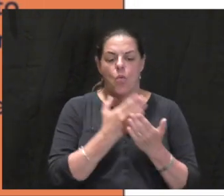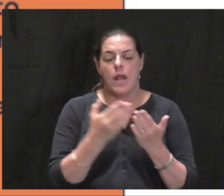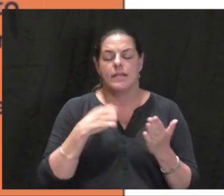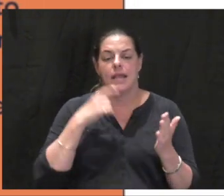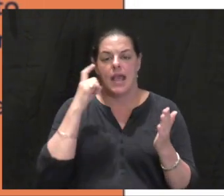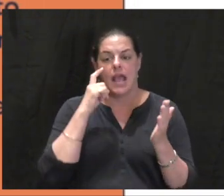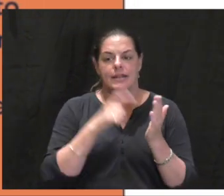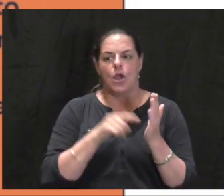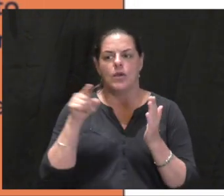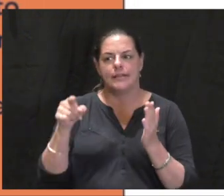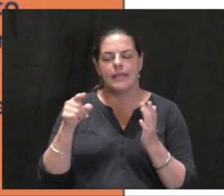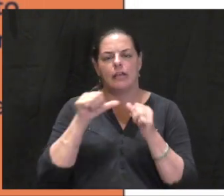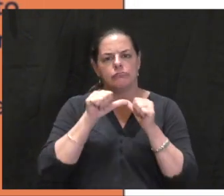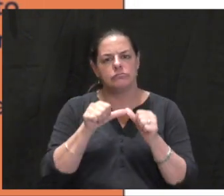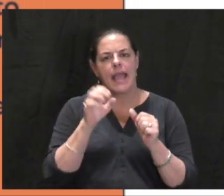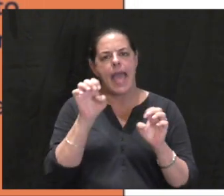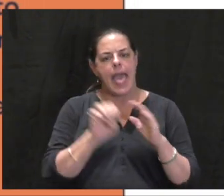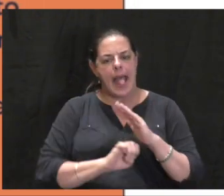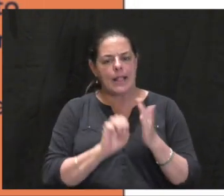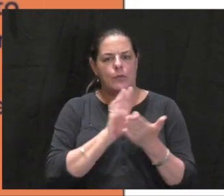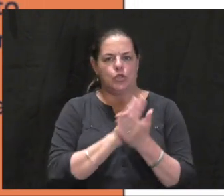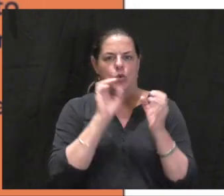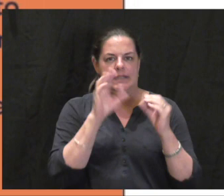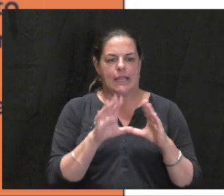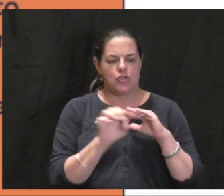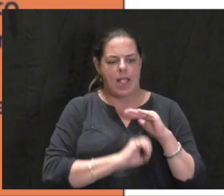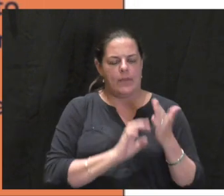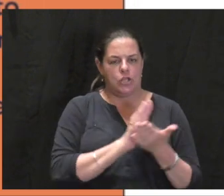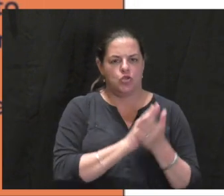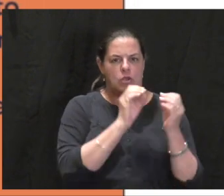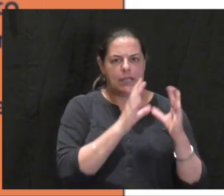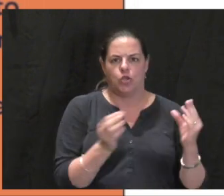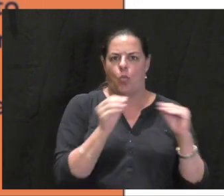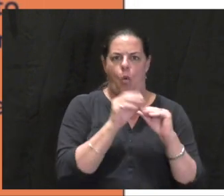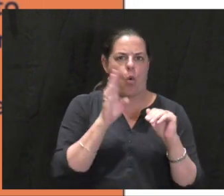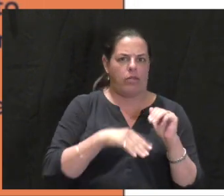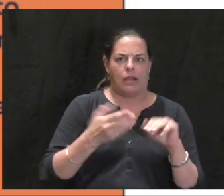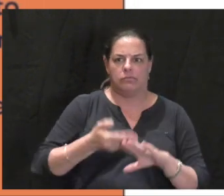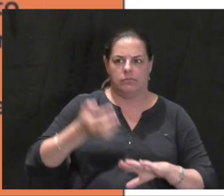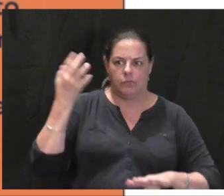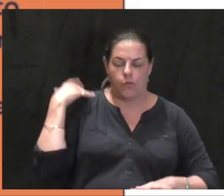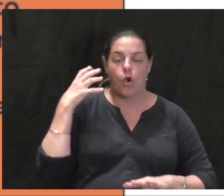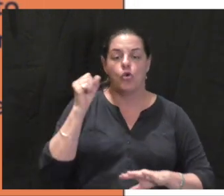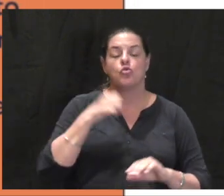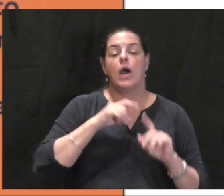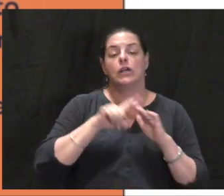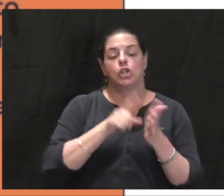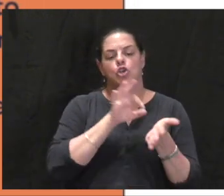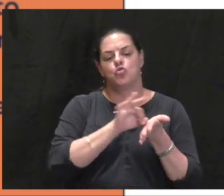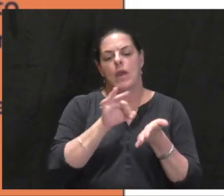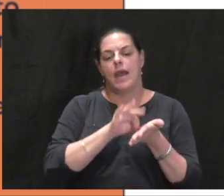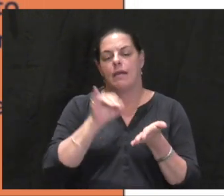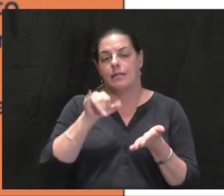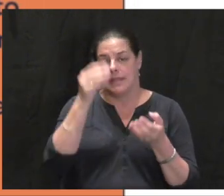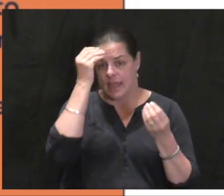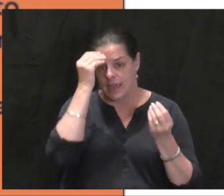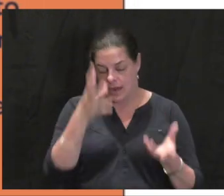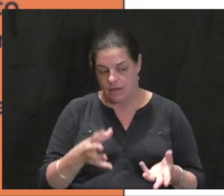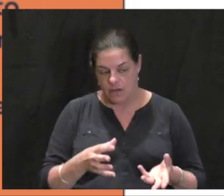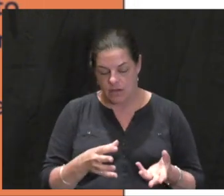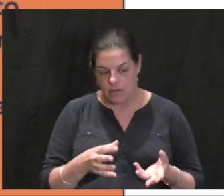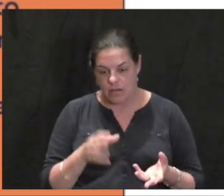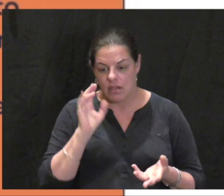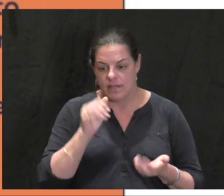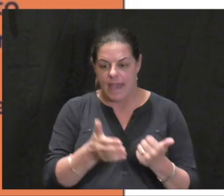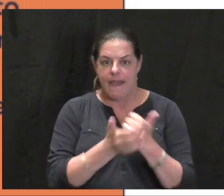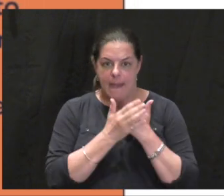end of the season to say, when I build out my recruitment schedule for next year, where were the schools where I saw that had the most math teachers? Which schools